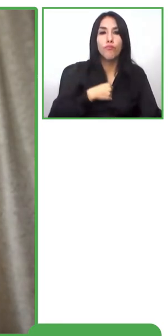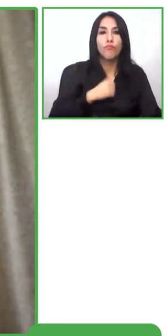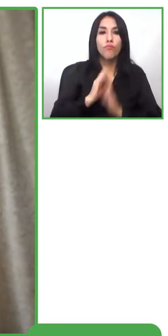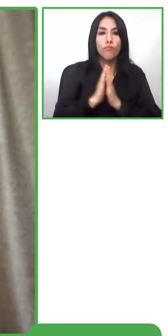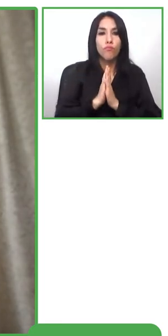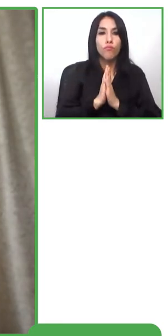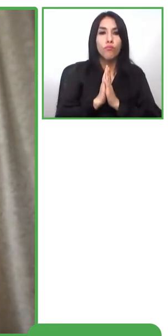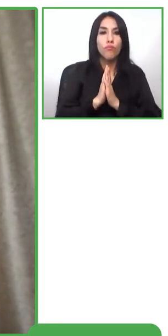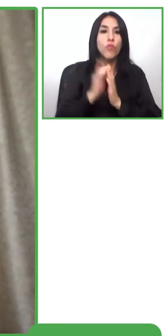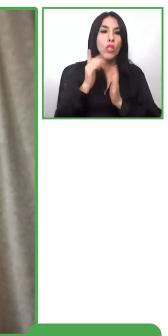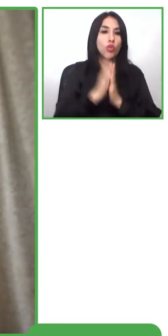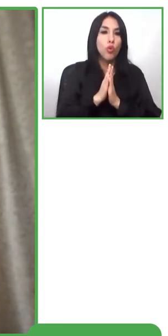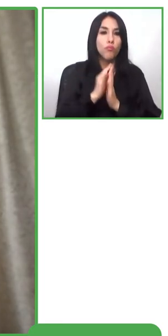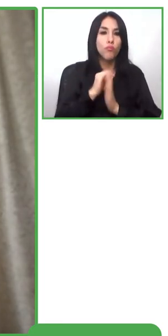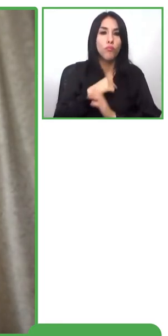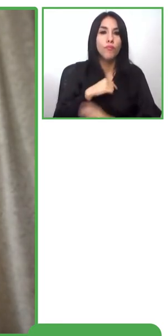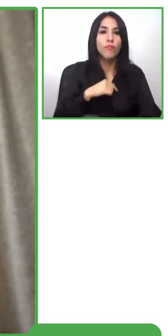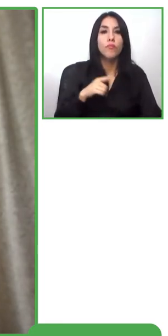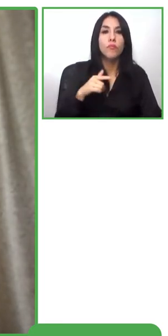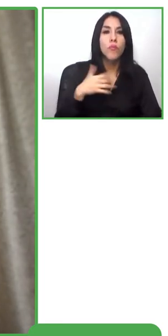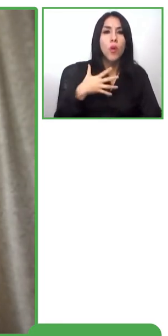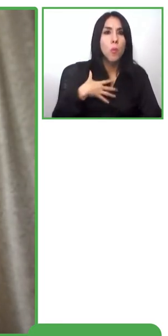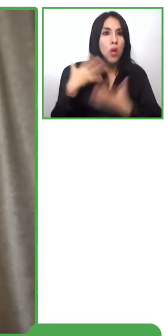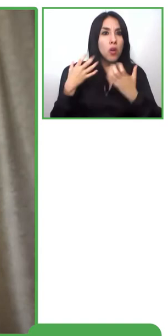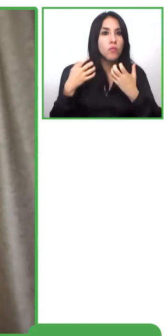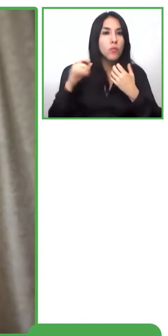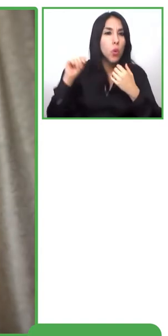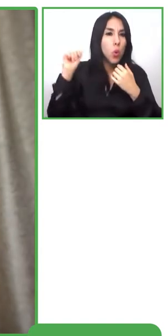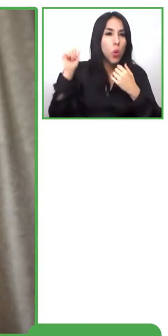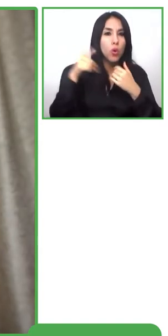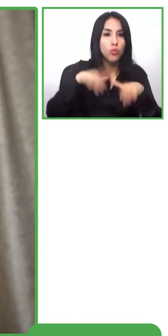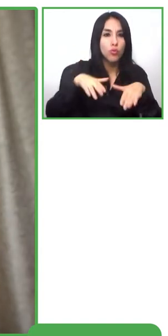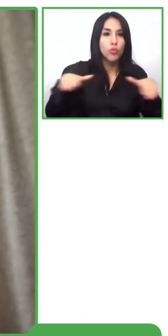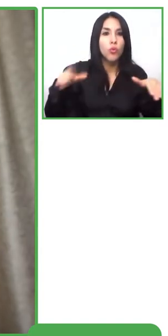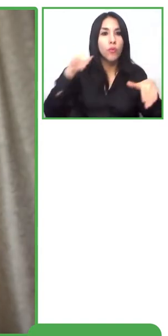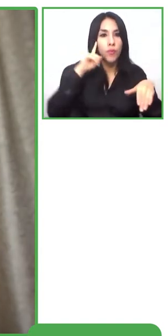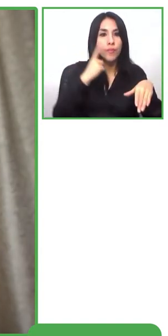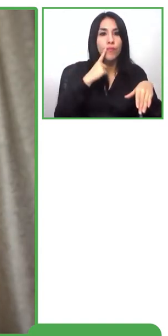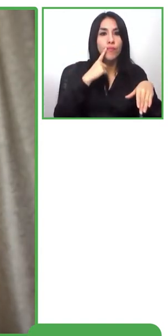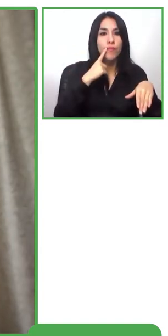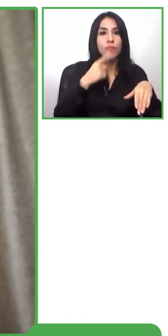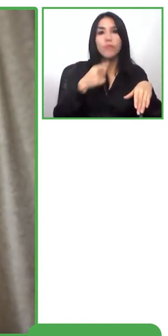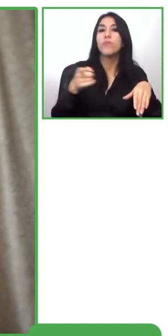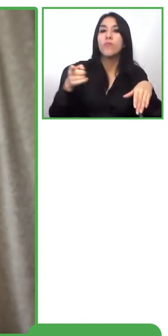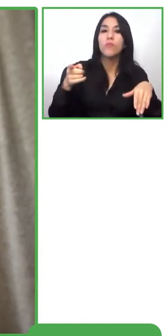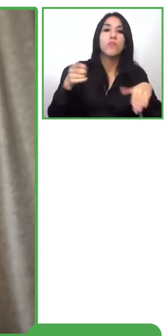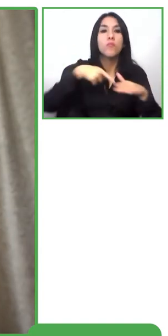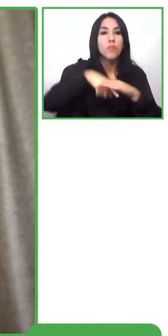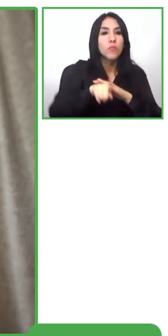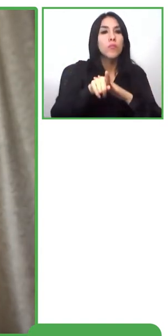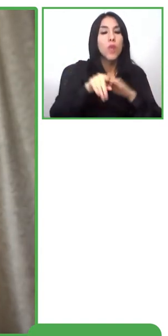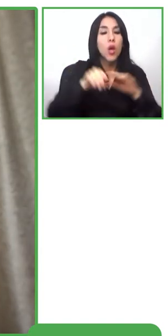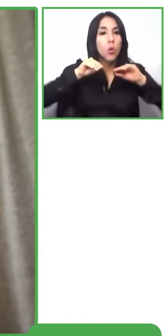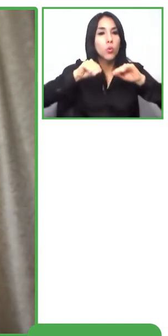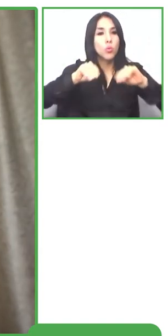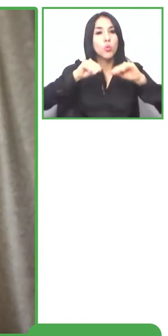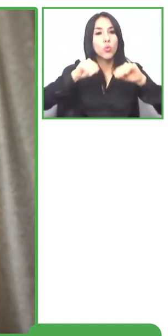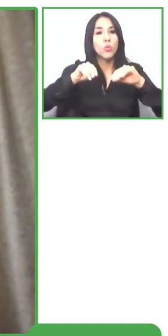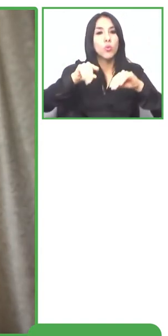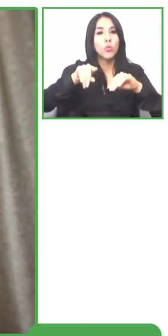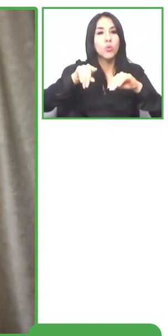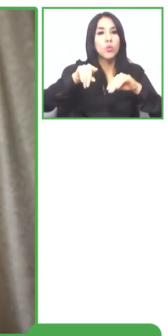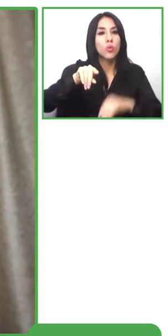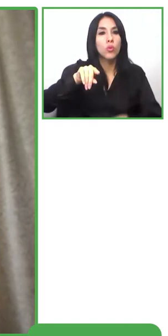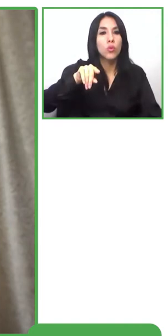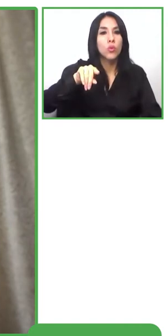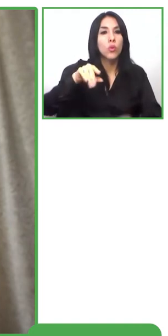deaf children to have the same access to education. She has a bachelor's in psychology and a master's in education. Her